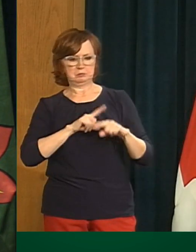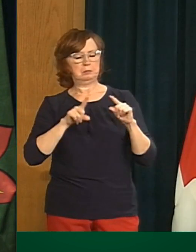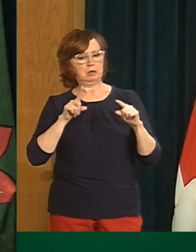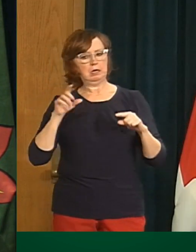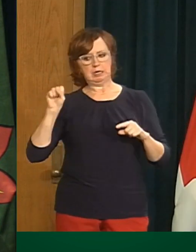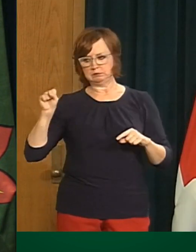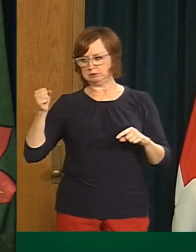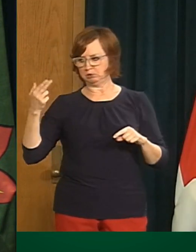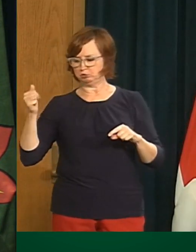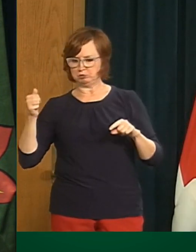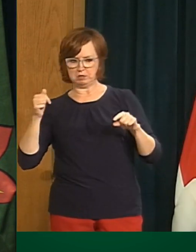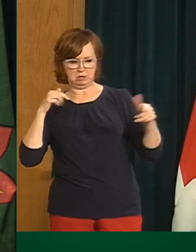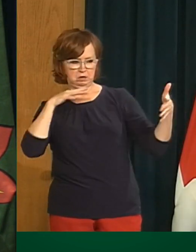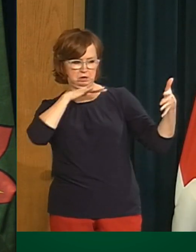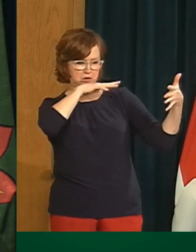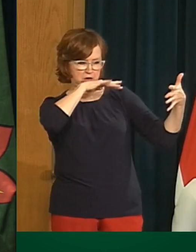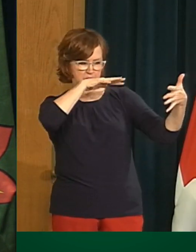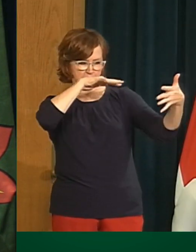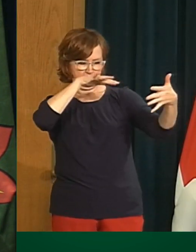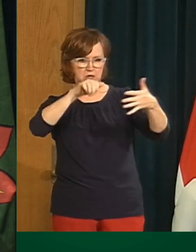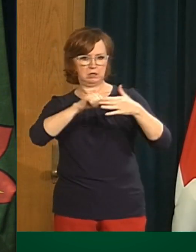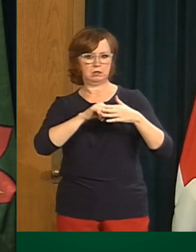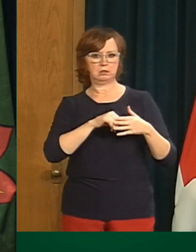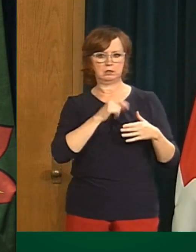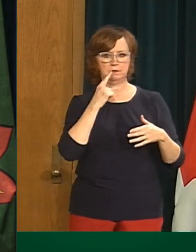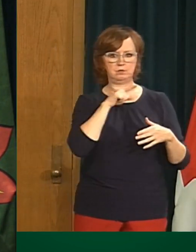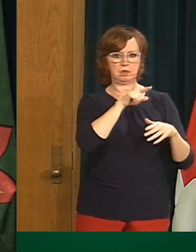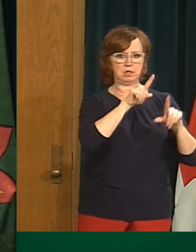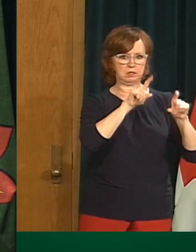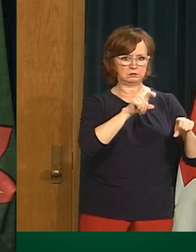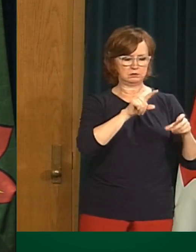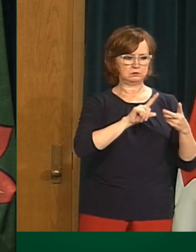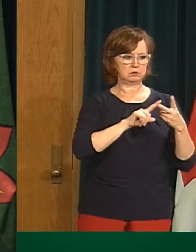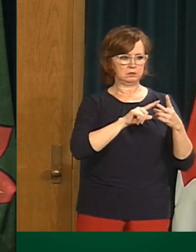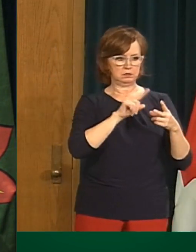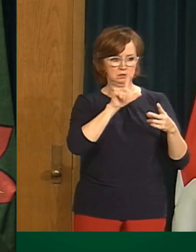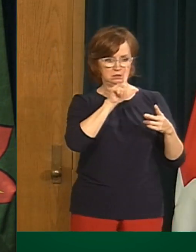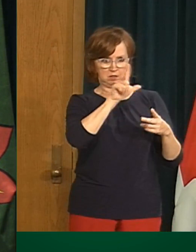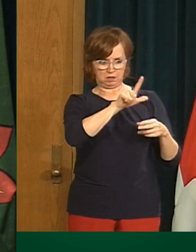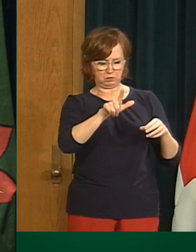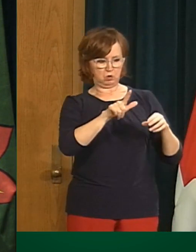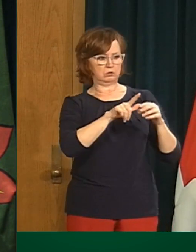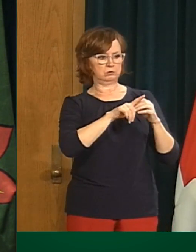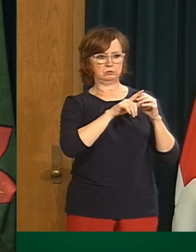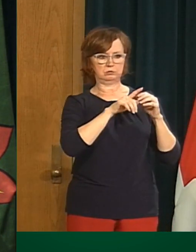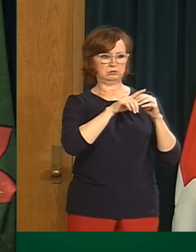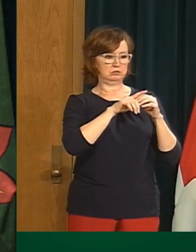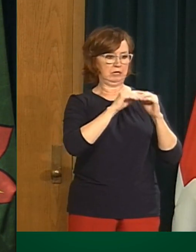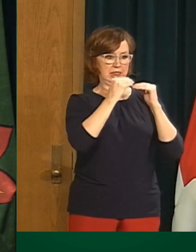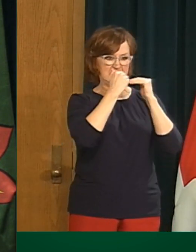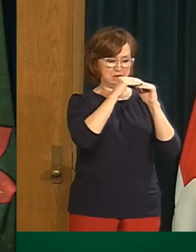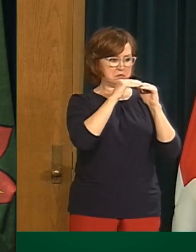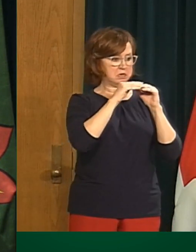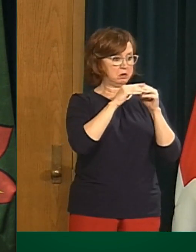they expand the testing parameters in La Loche to a much more broad-based